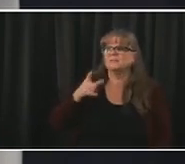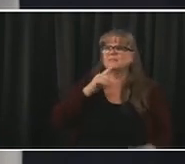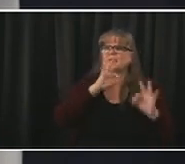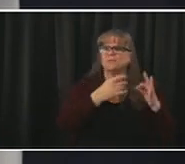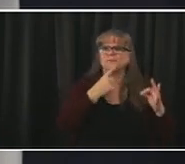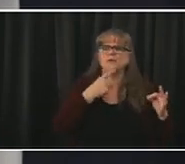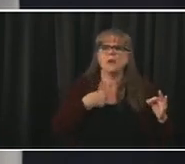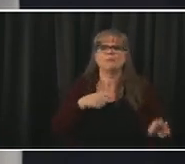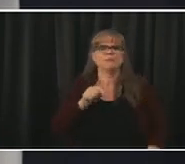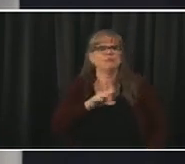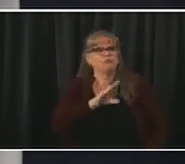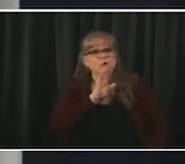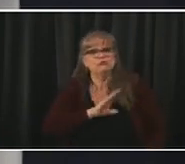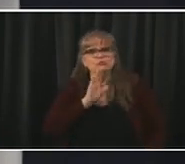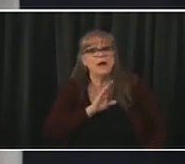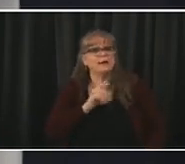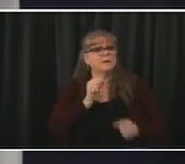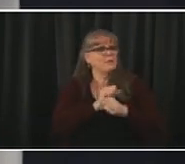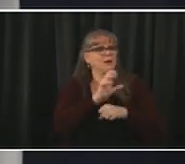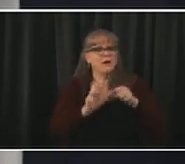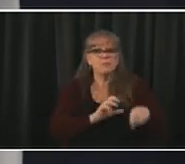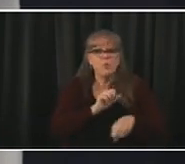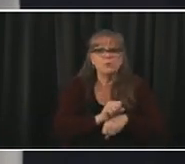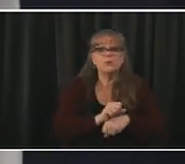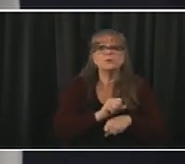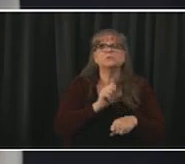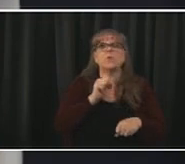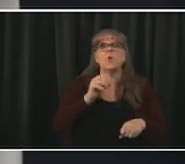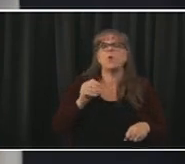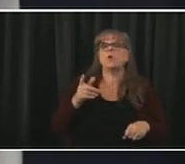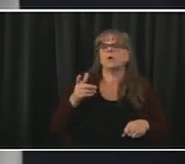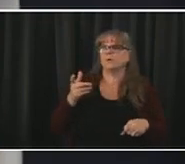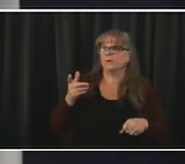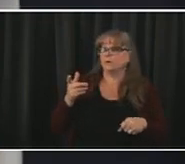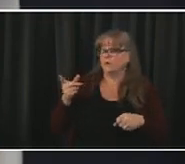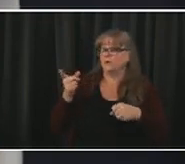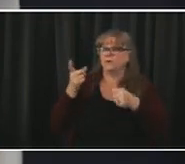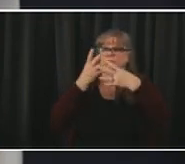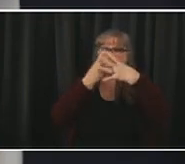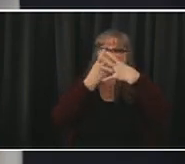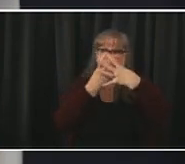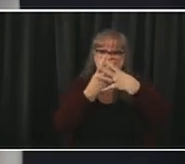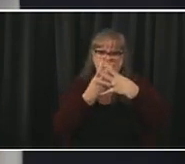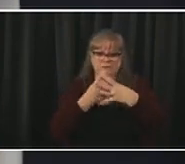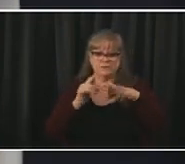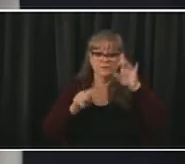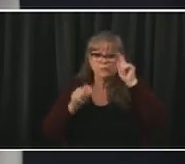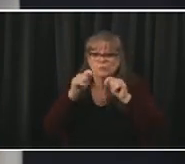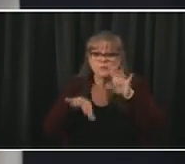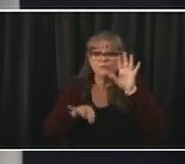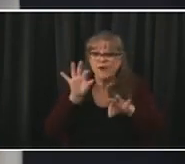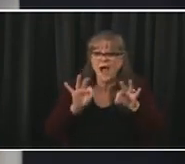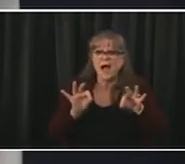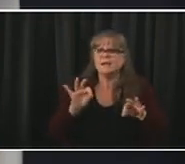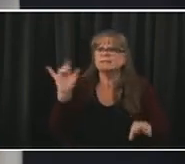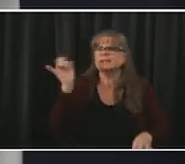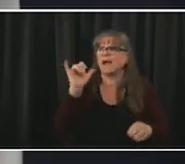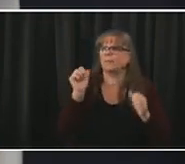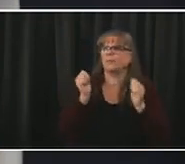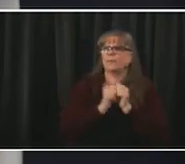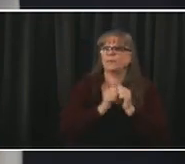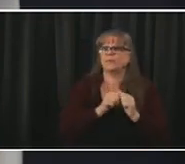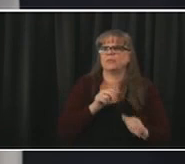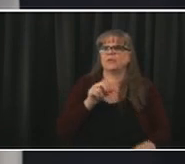this bot that also scrapes the screens from what Nick did, another enterprising Coloradan who works at NRAL.